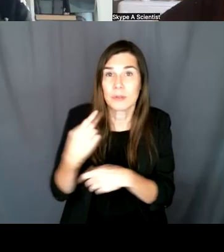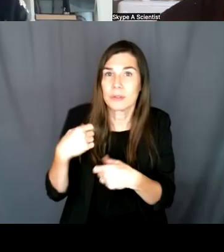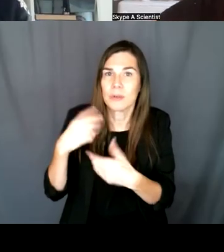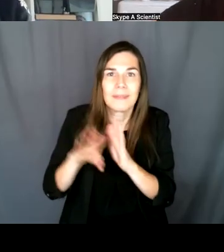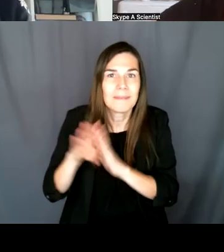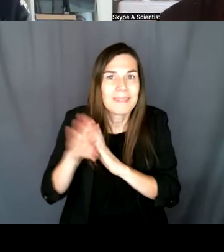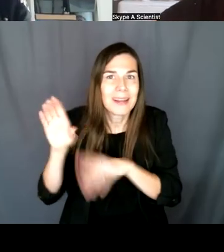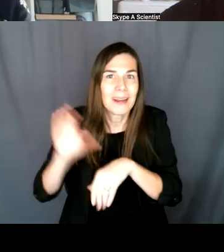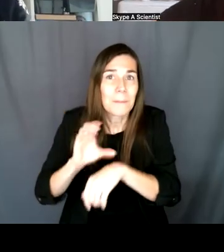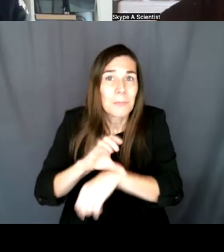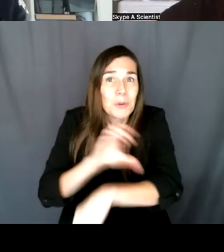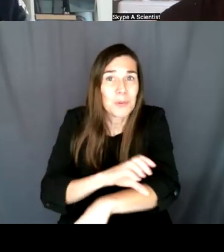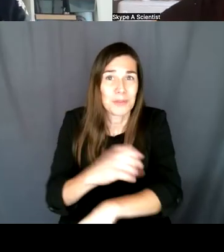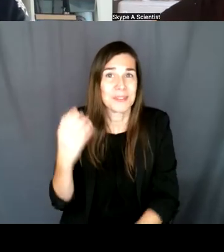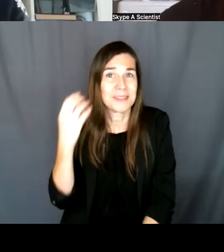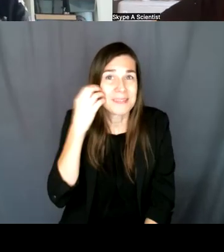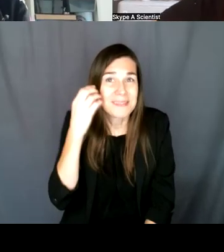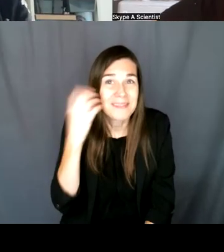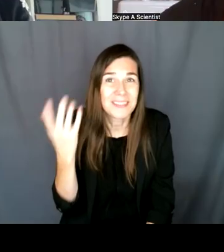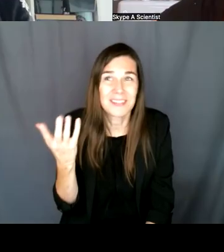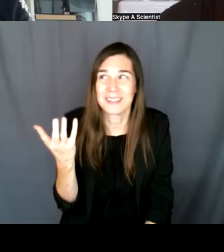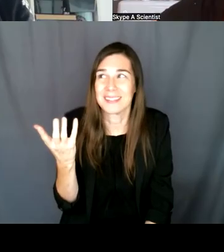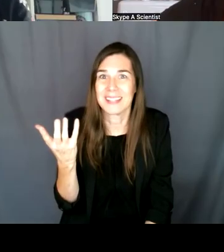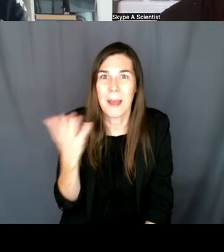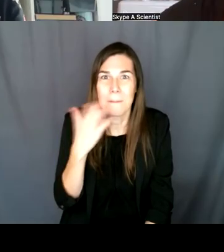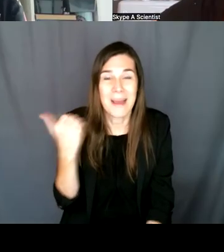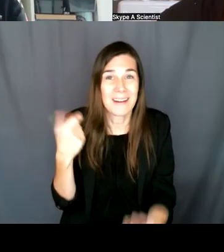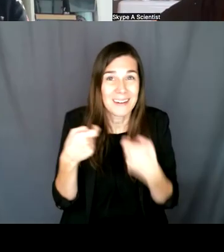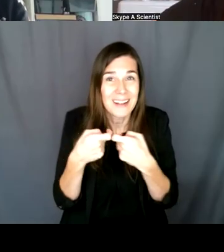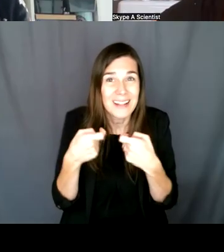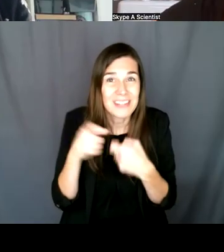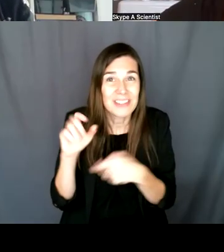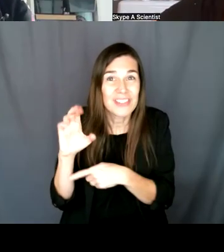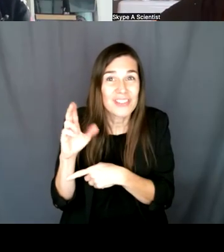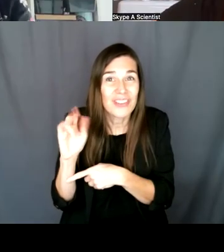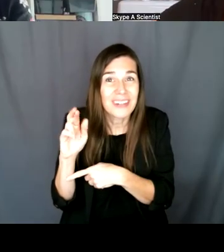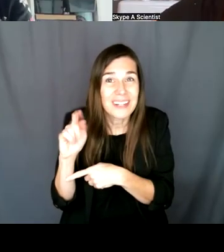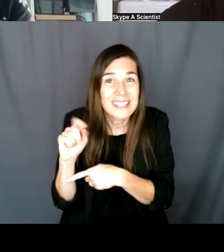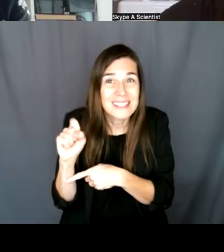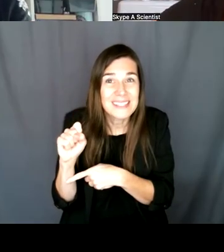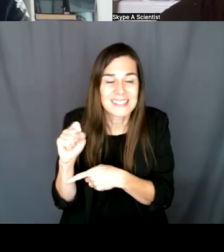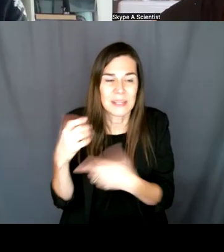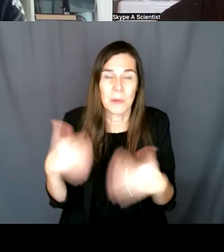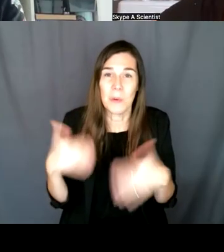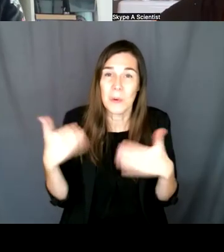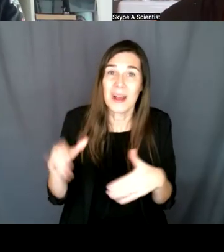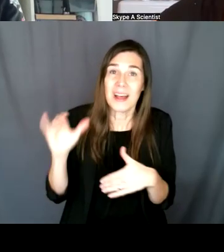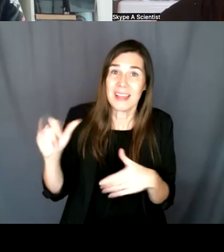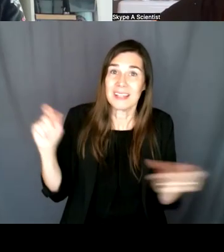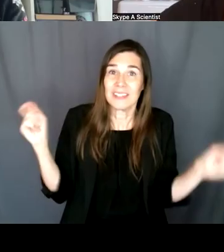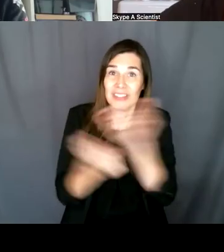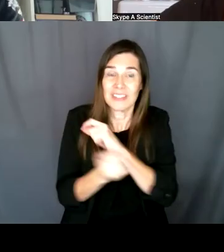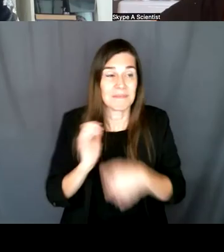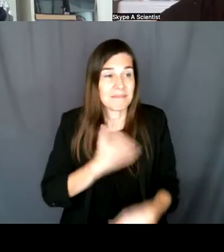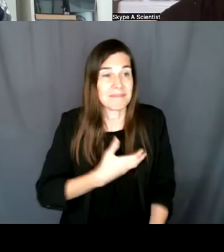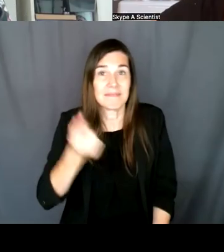and cell phones and better electrical circuits. Quantum mechanics changed the way that we